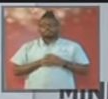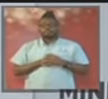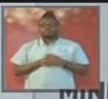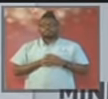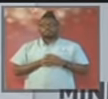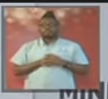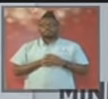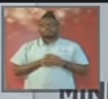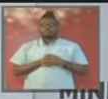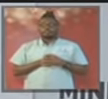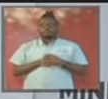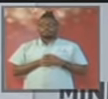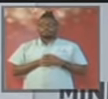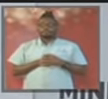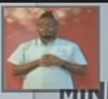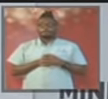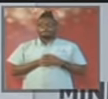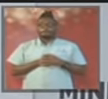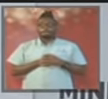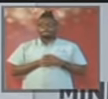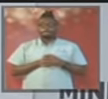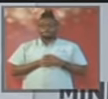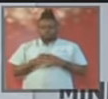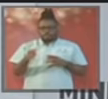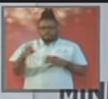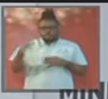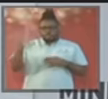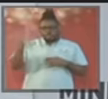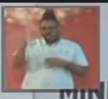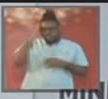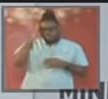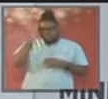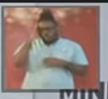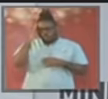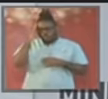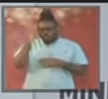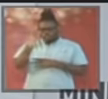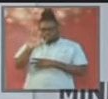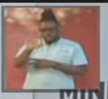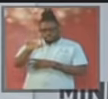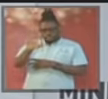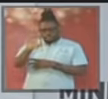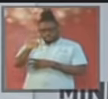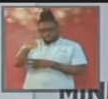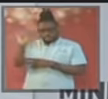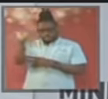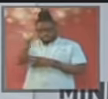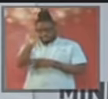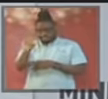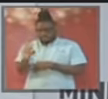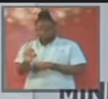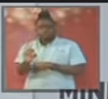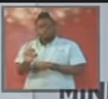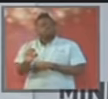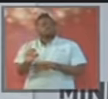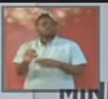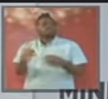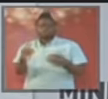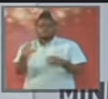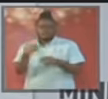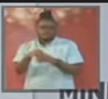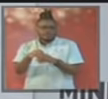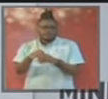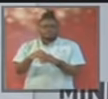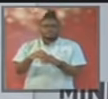having said that, we know that at least 3% of the population comprising healthcare workers would